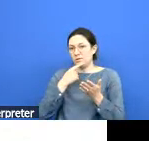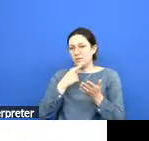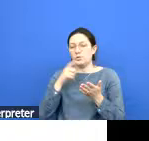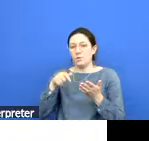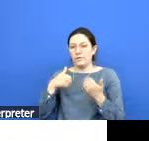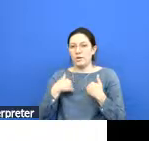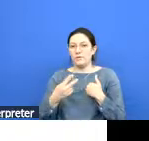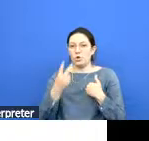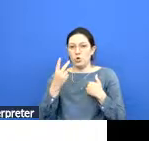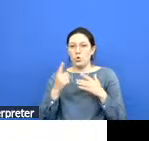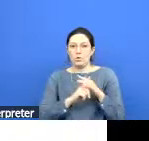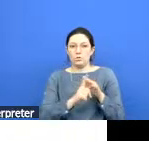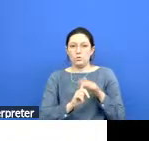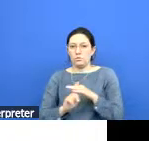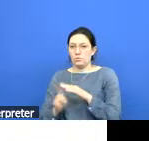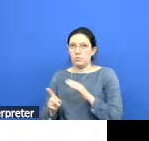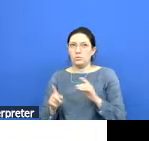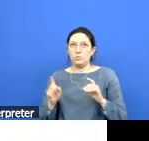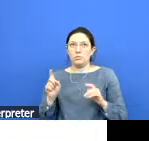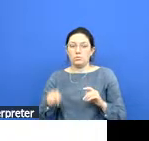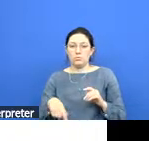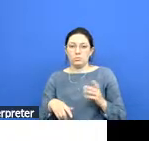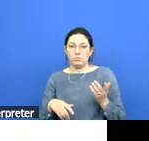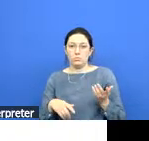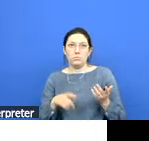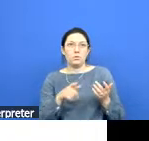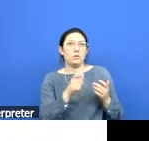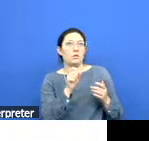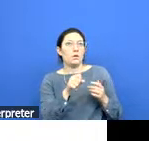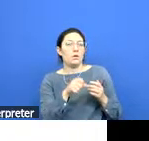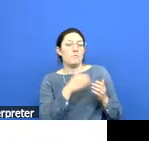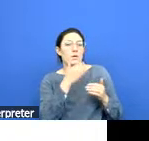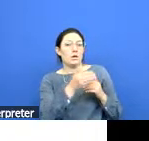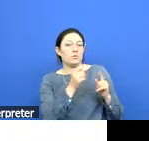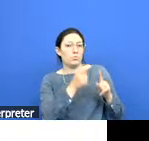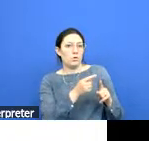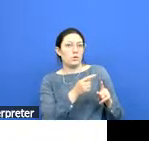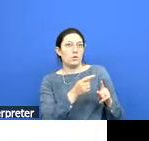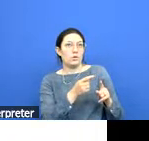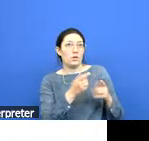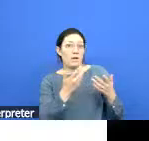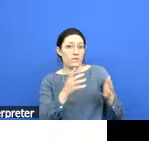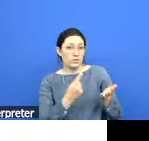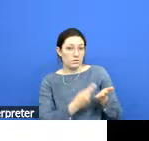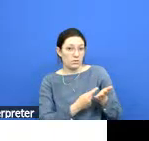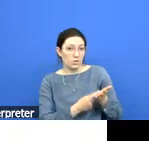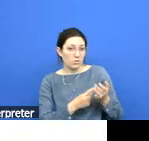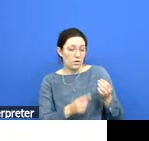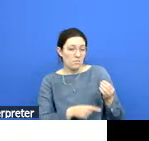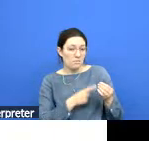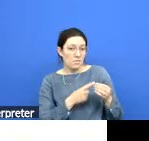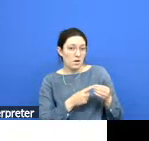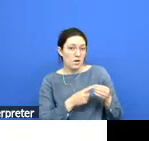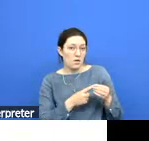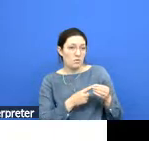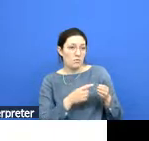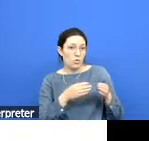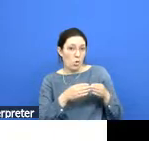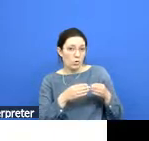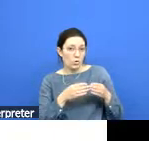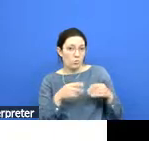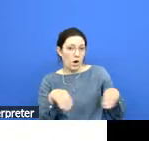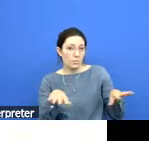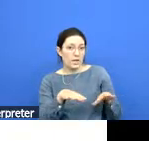have two The- means of egress. Right. which is my next point of, has there been any discussion with the corner properties who